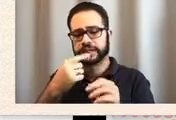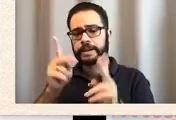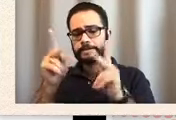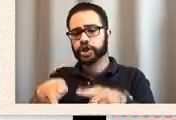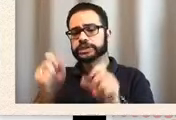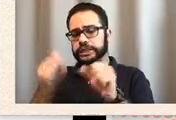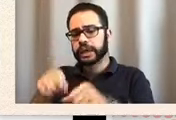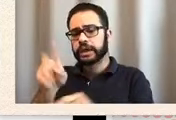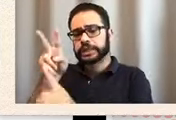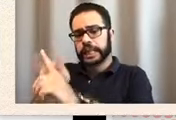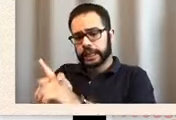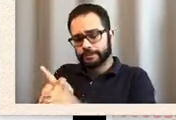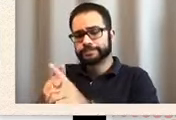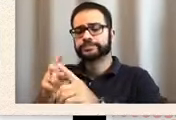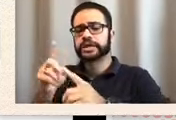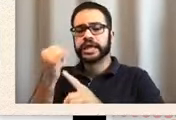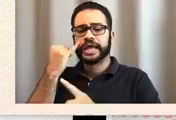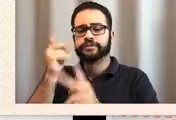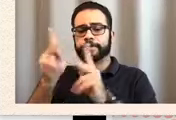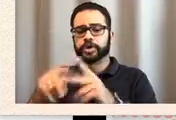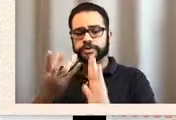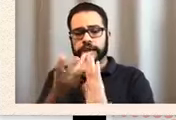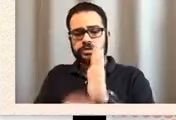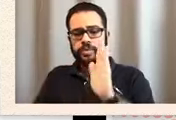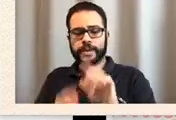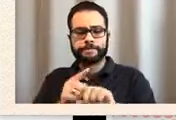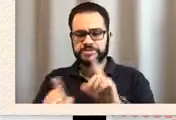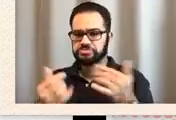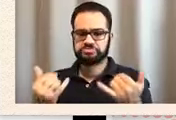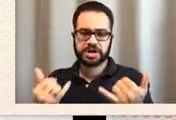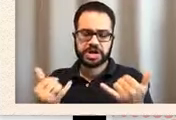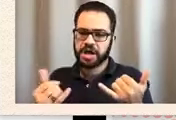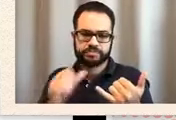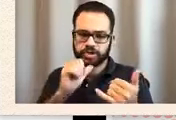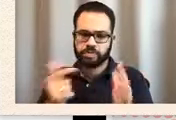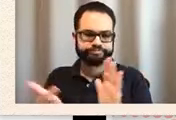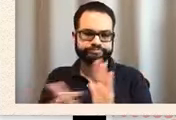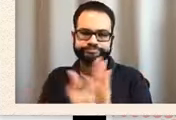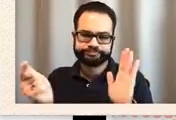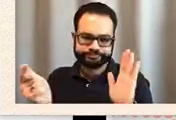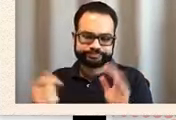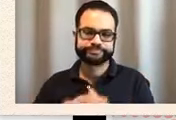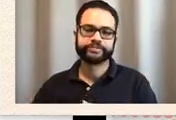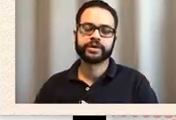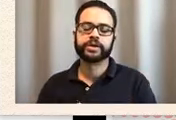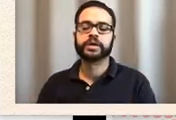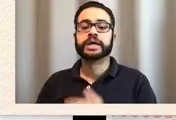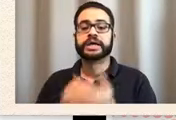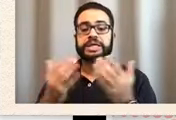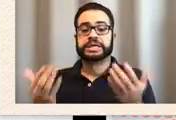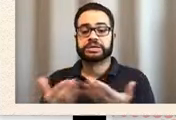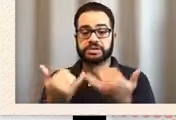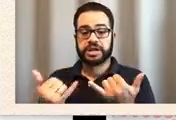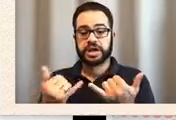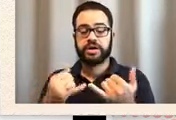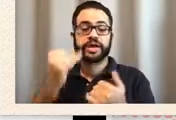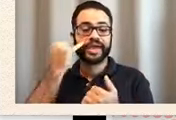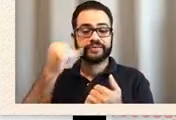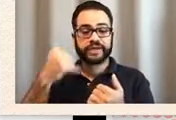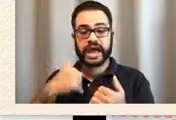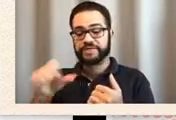away, and that's no longer allowed here in Florida. Instead, if there's any leftover